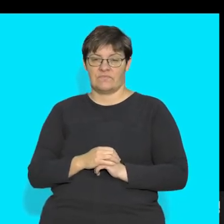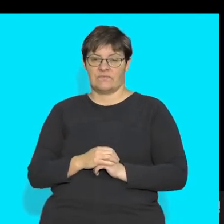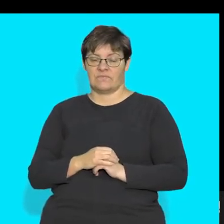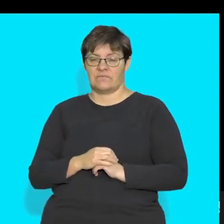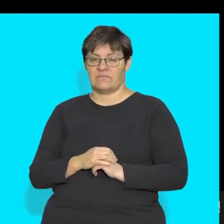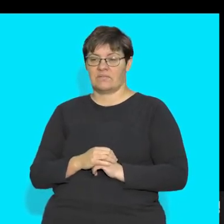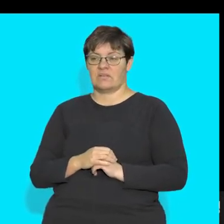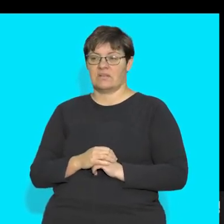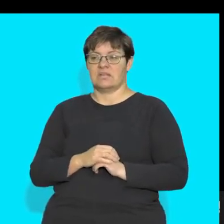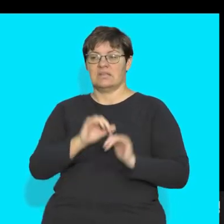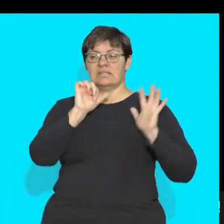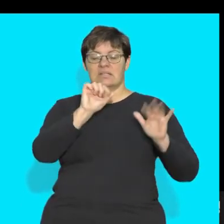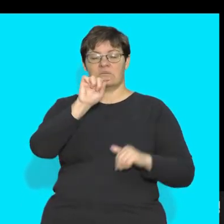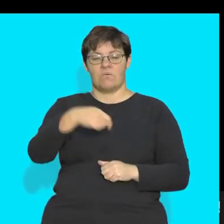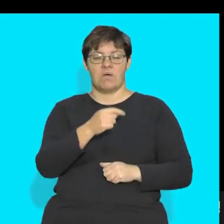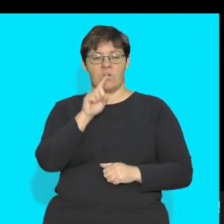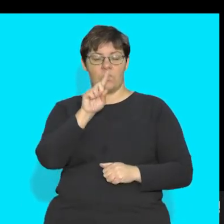it's